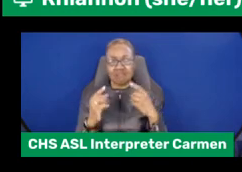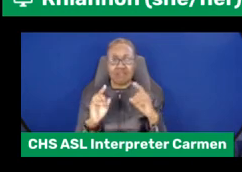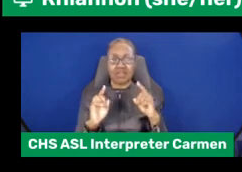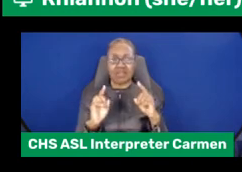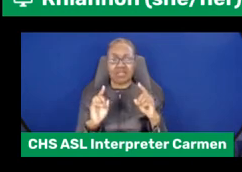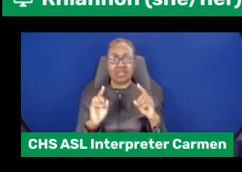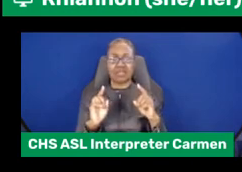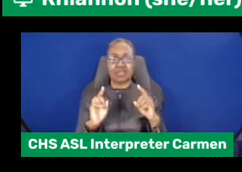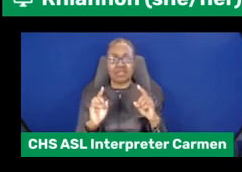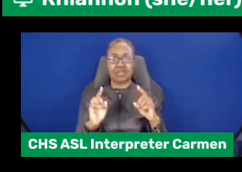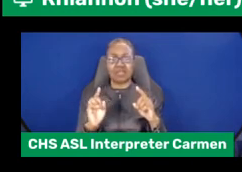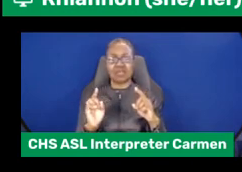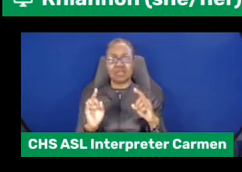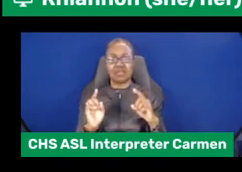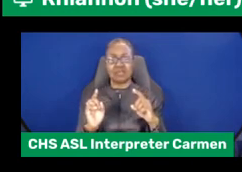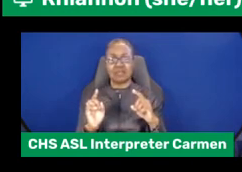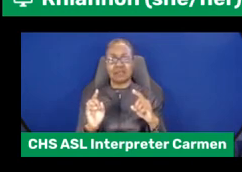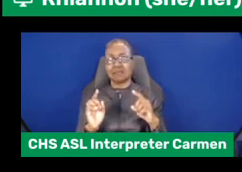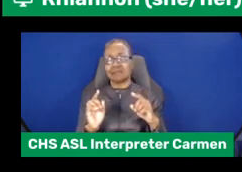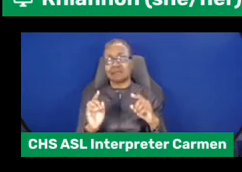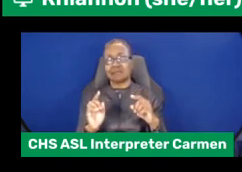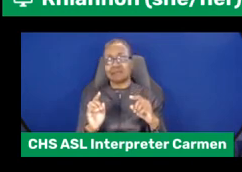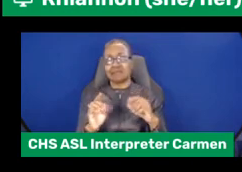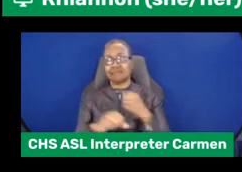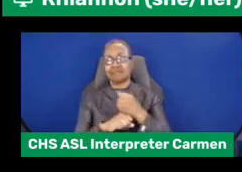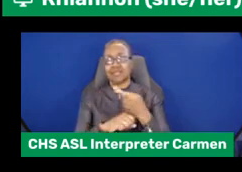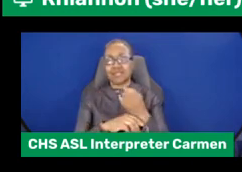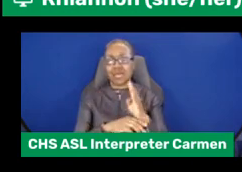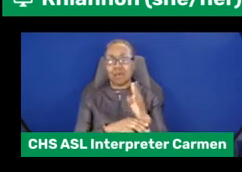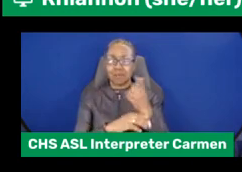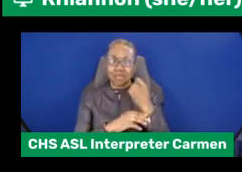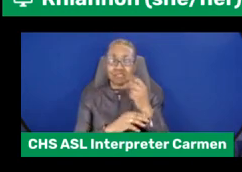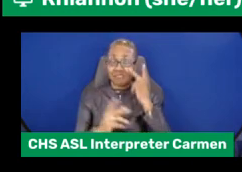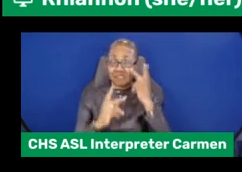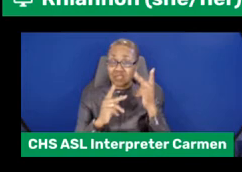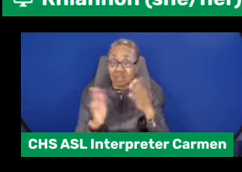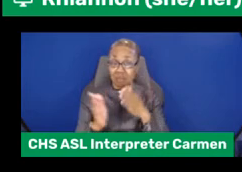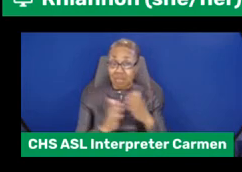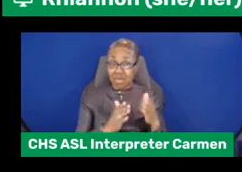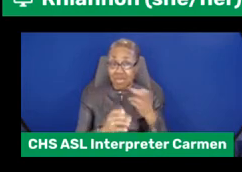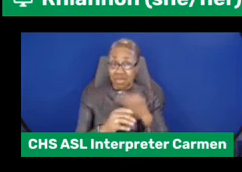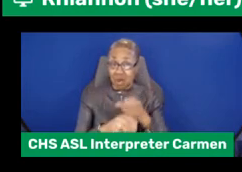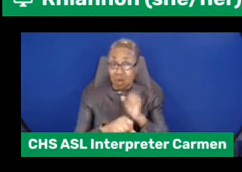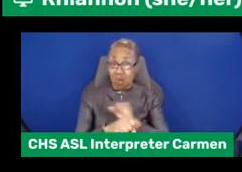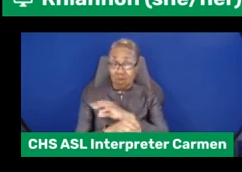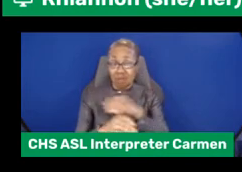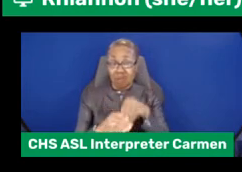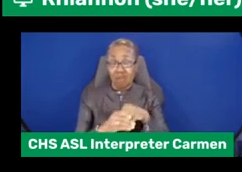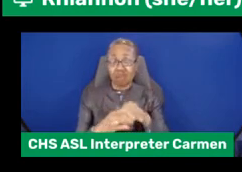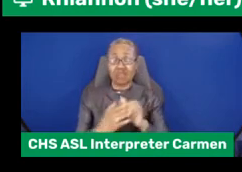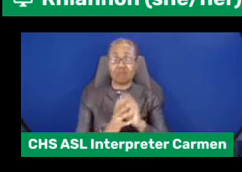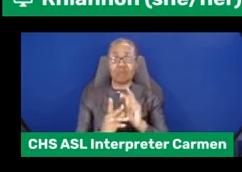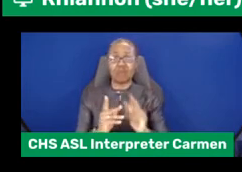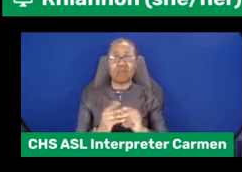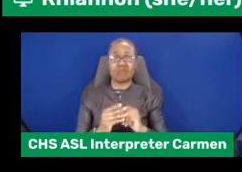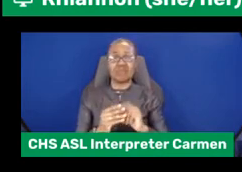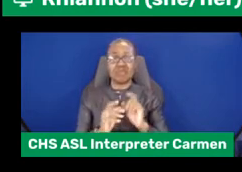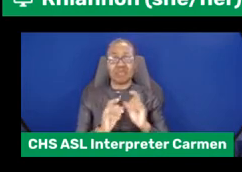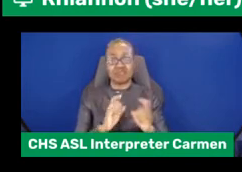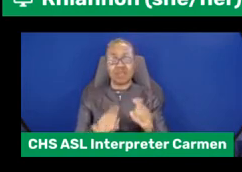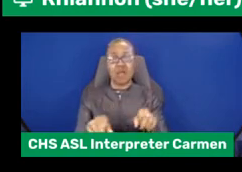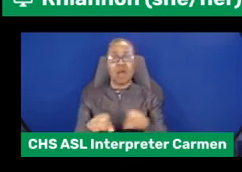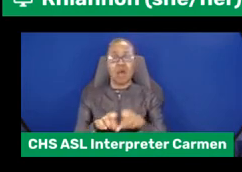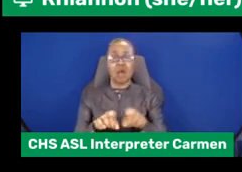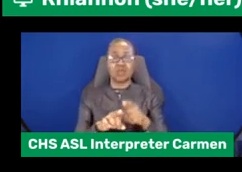up, in part because of a lot of the visioning and planning and hard work that folks have thrown into it. But I think also